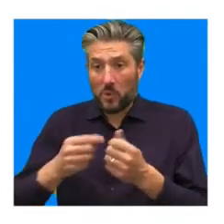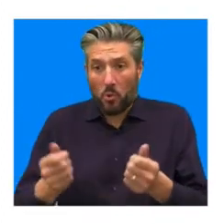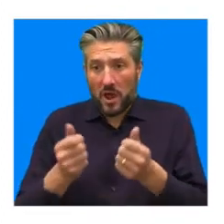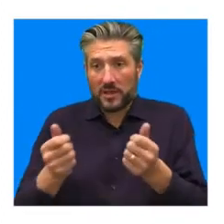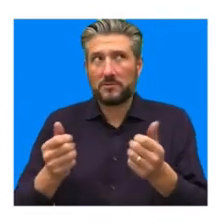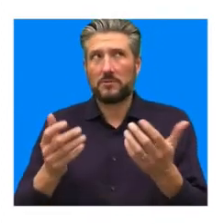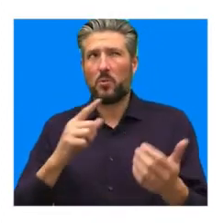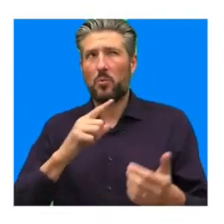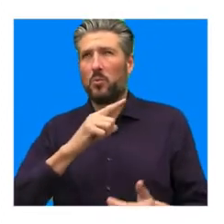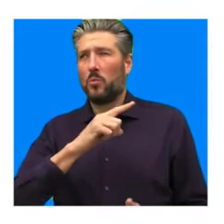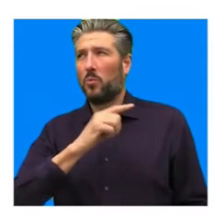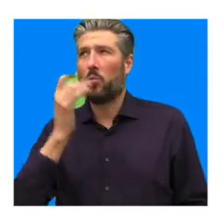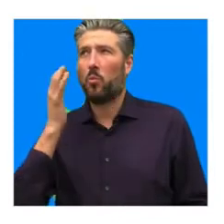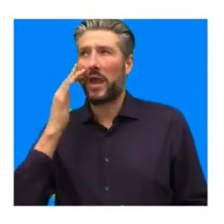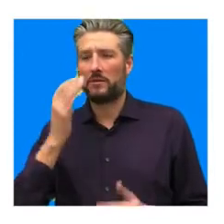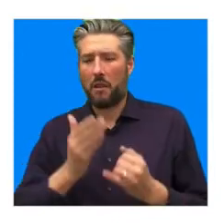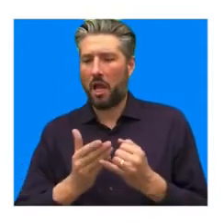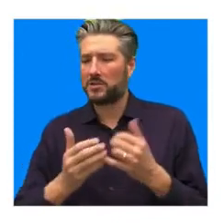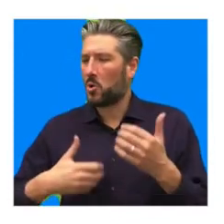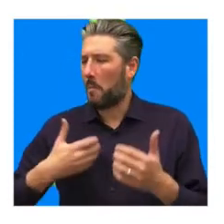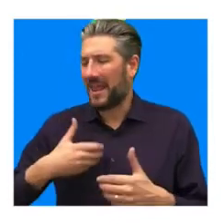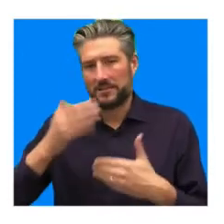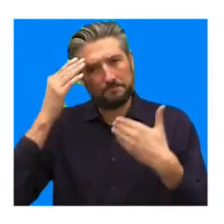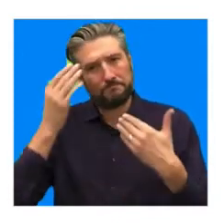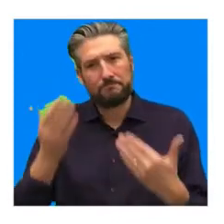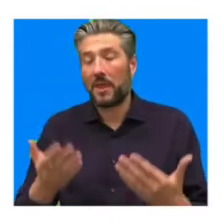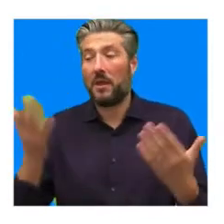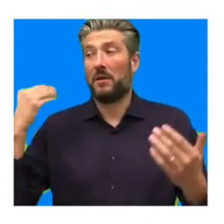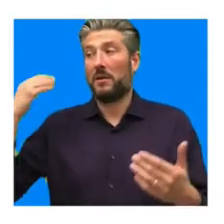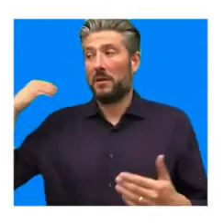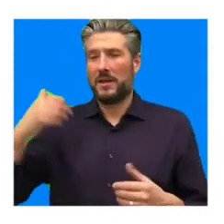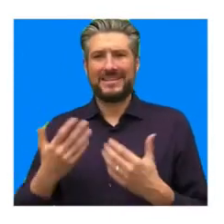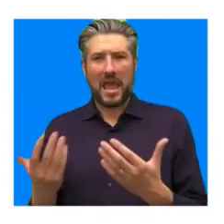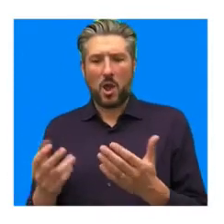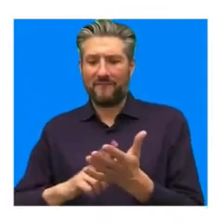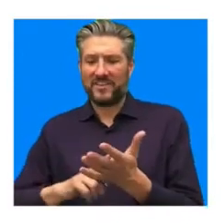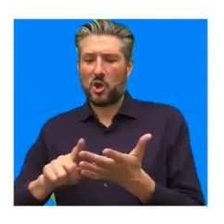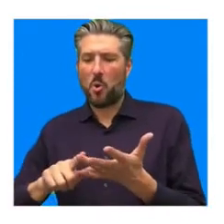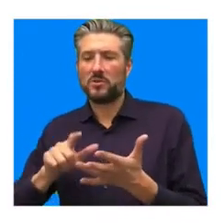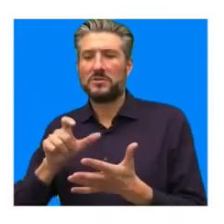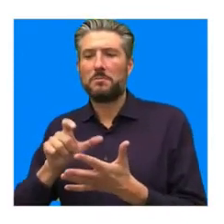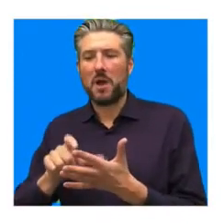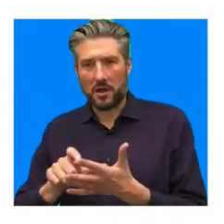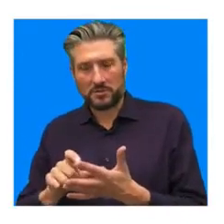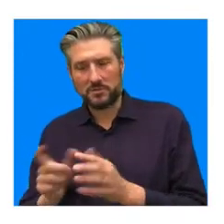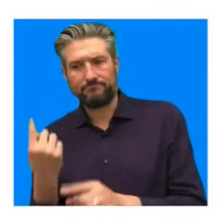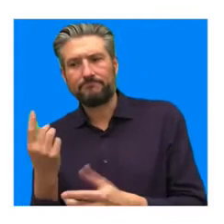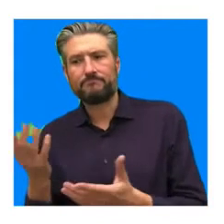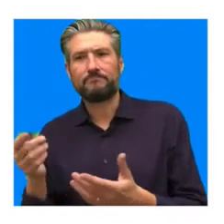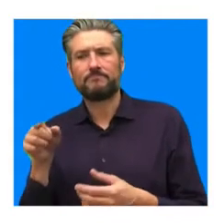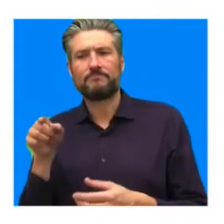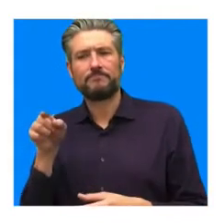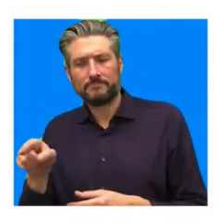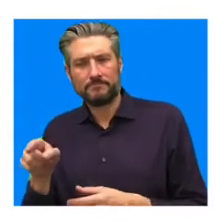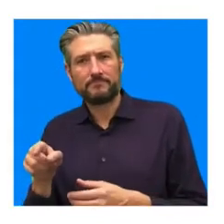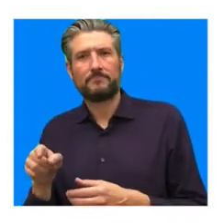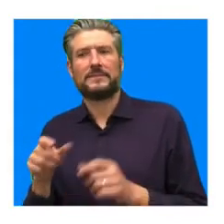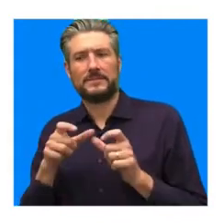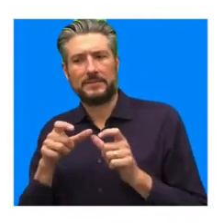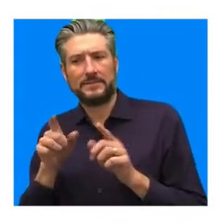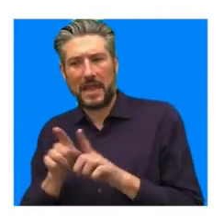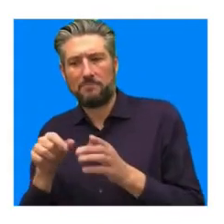such a complaint. So I'm hoping we're in a similar phase for video on demand. When we emerge on the other side, like we've done for linear,